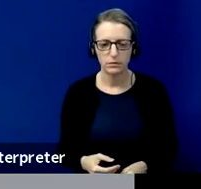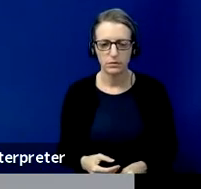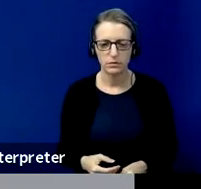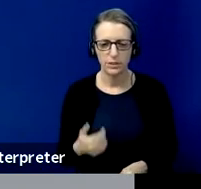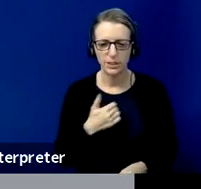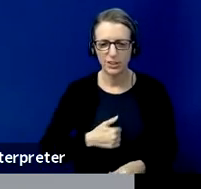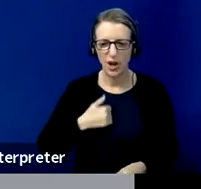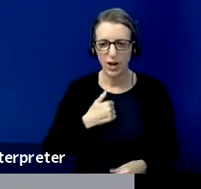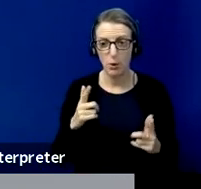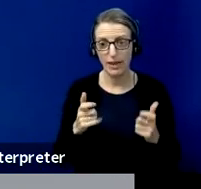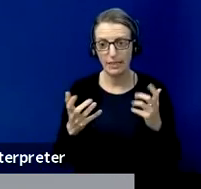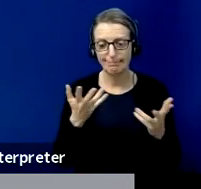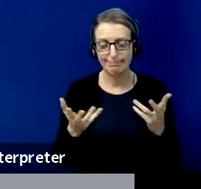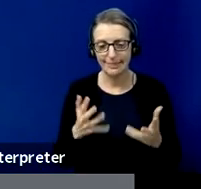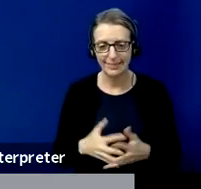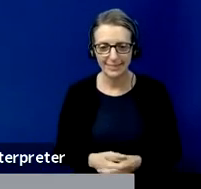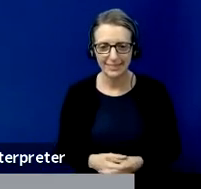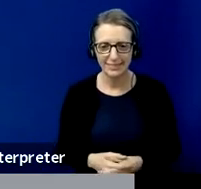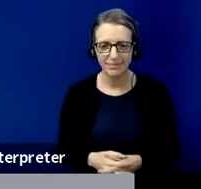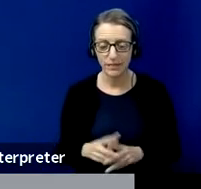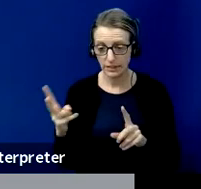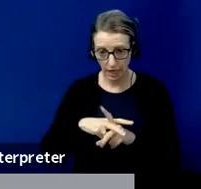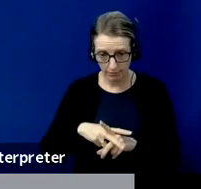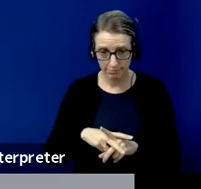Sorry, I'm going so fast. Assign.